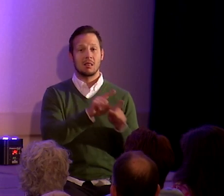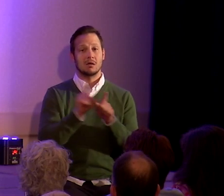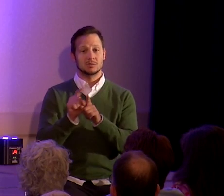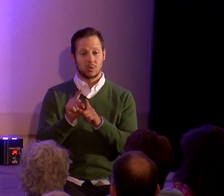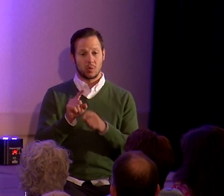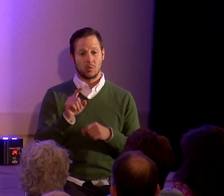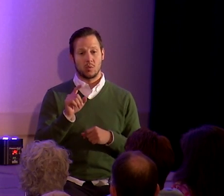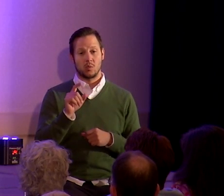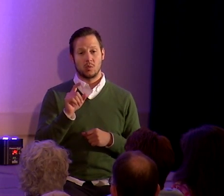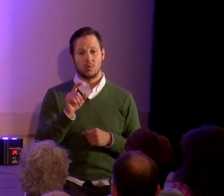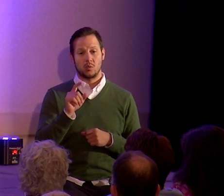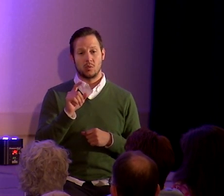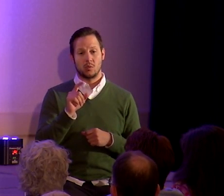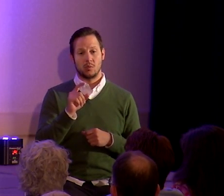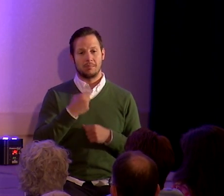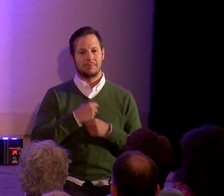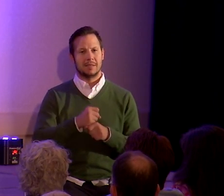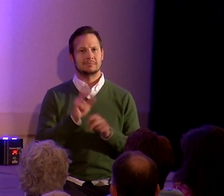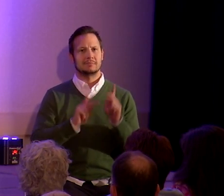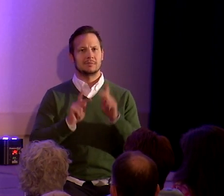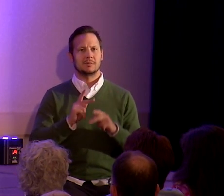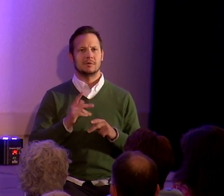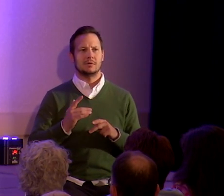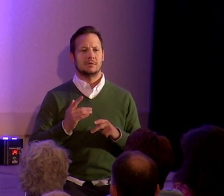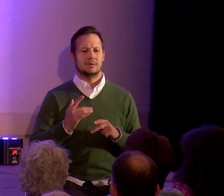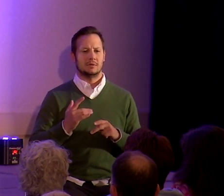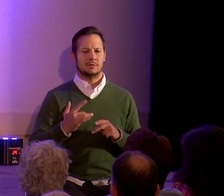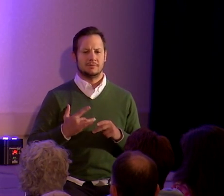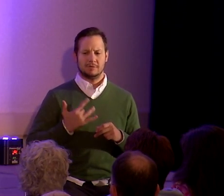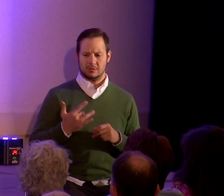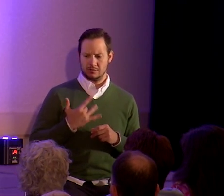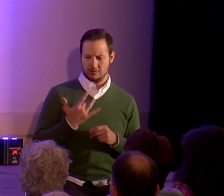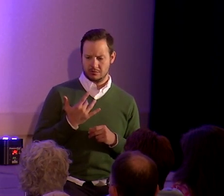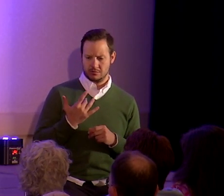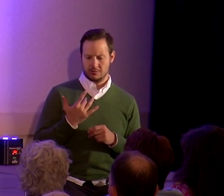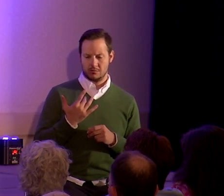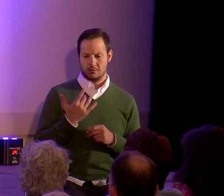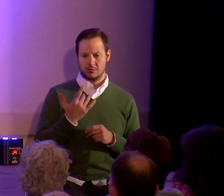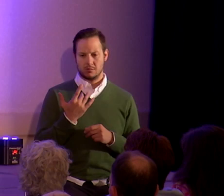is it makes people think that religion